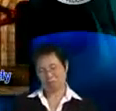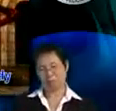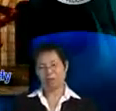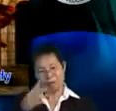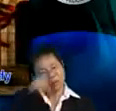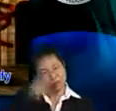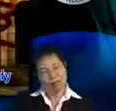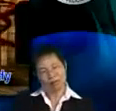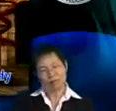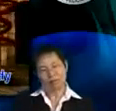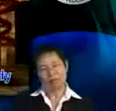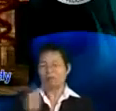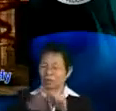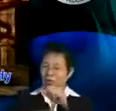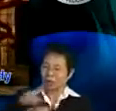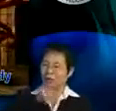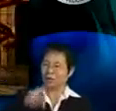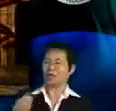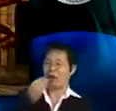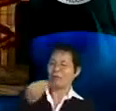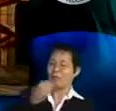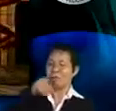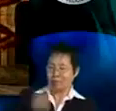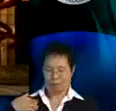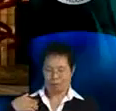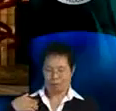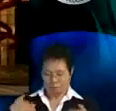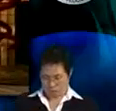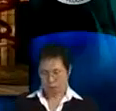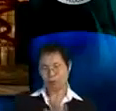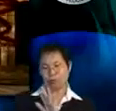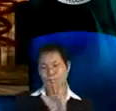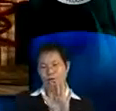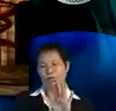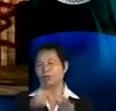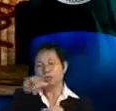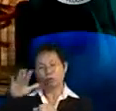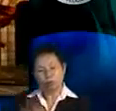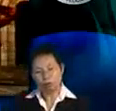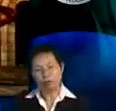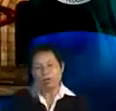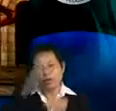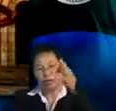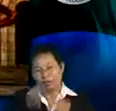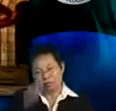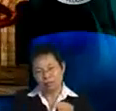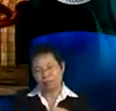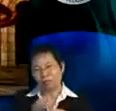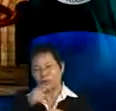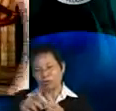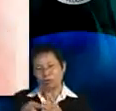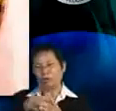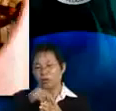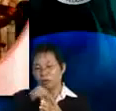and must be supplied daily. Our body shows signs of deficiencies if it does not receive